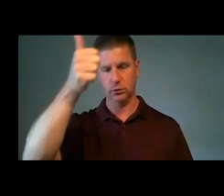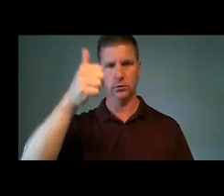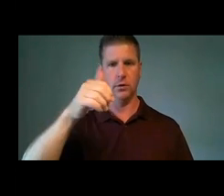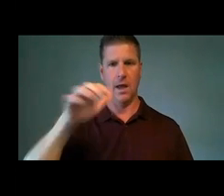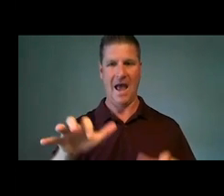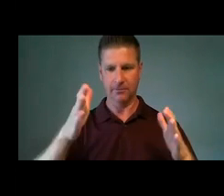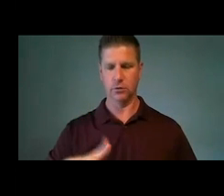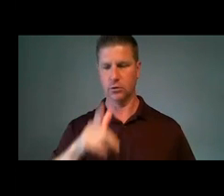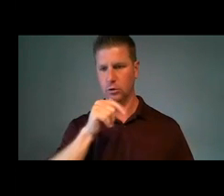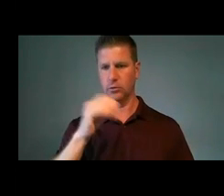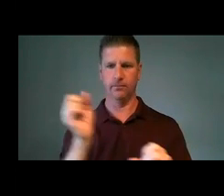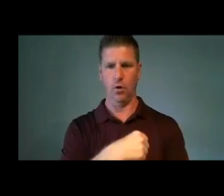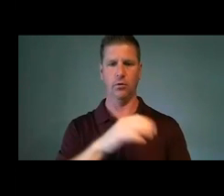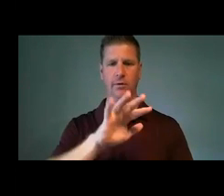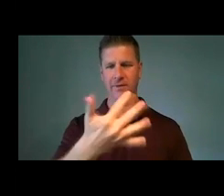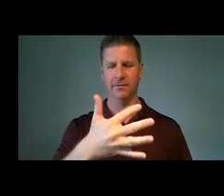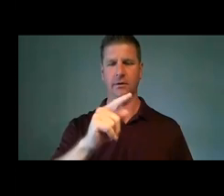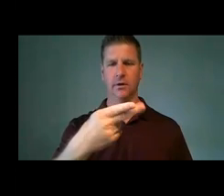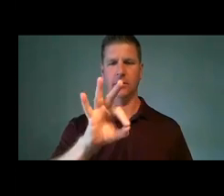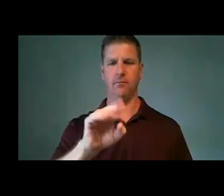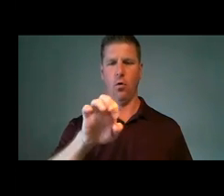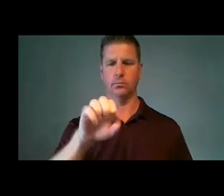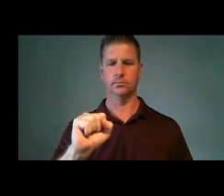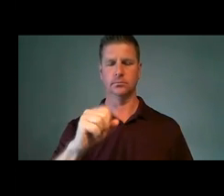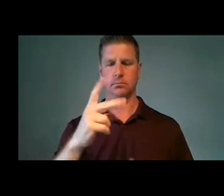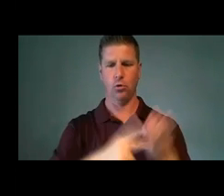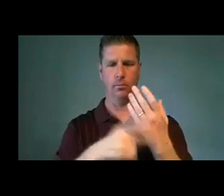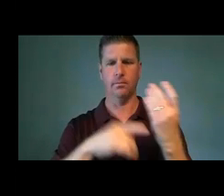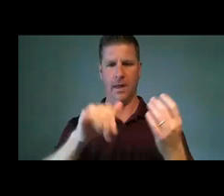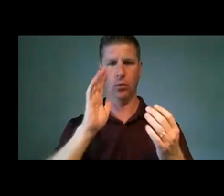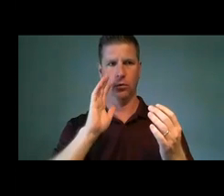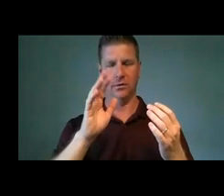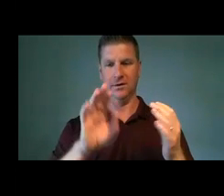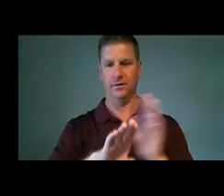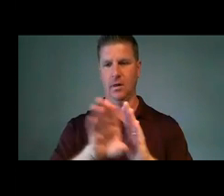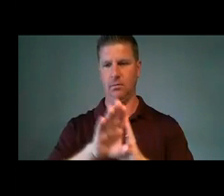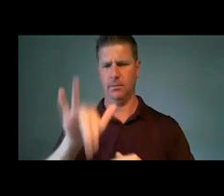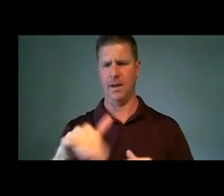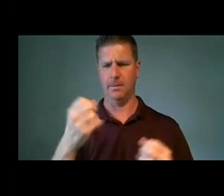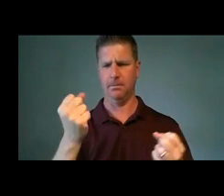activists who fought the Fifth Forbes program that was developed by a number of